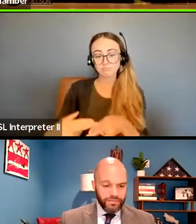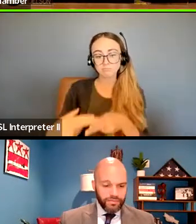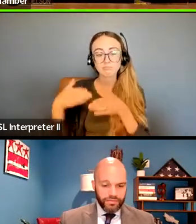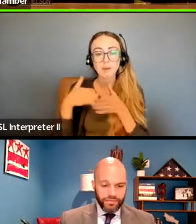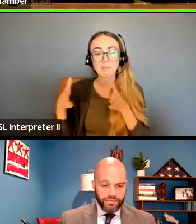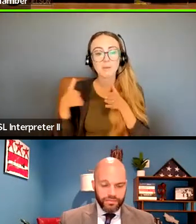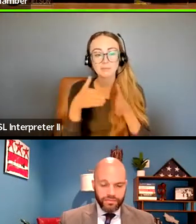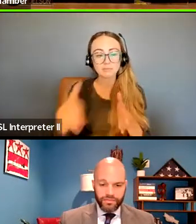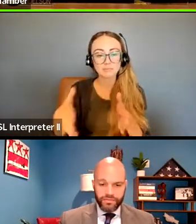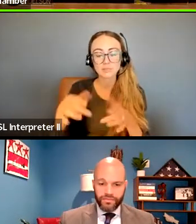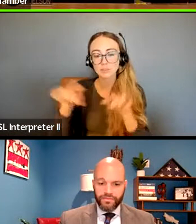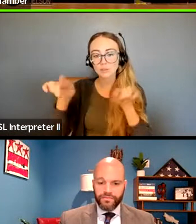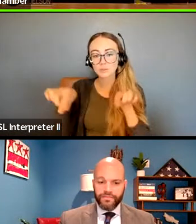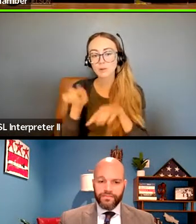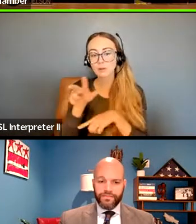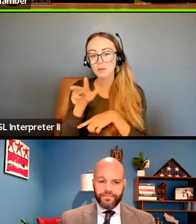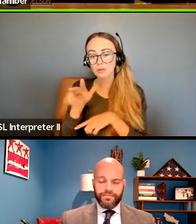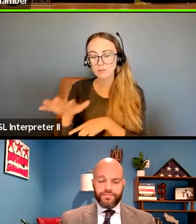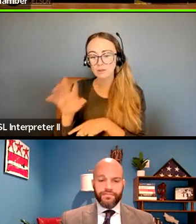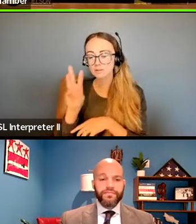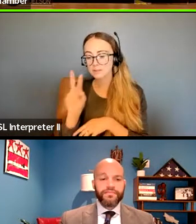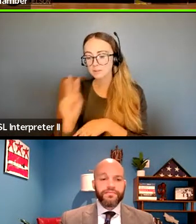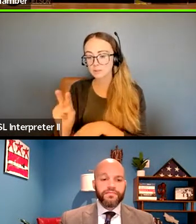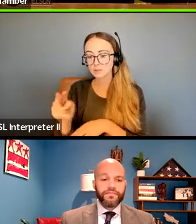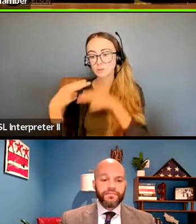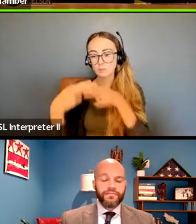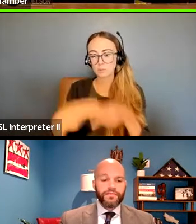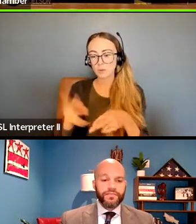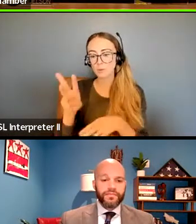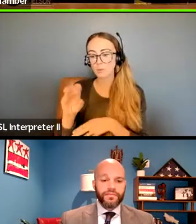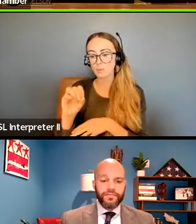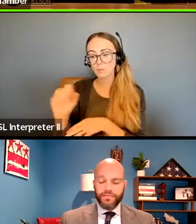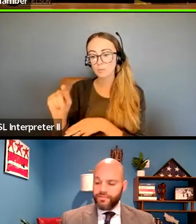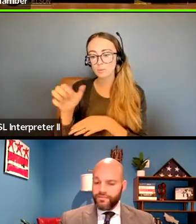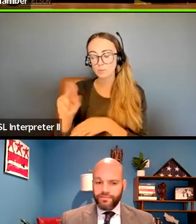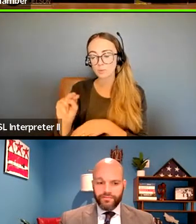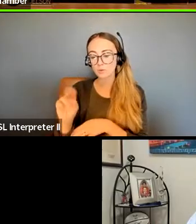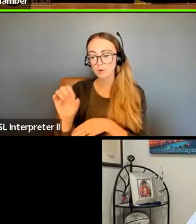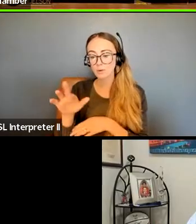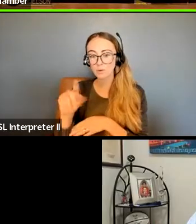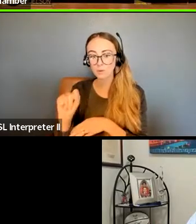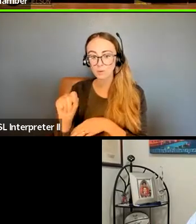square 3562 as Wooten Court North, as Wooten Court Northeast.